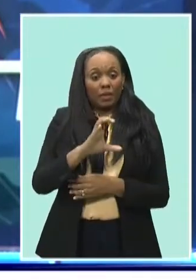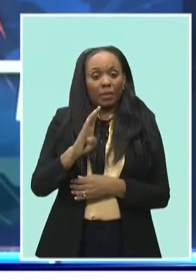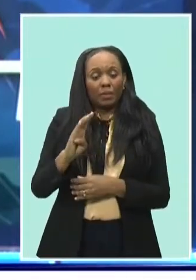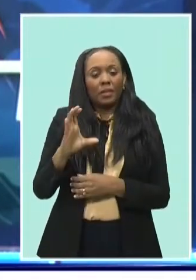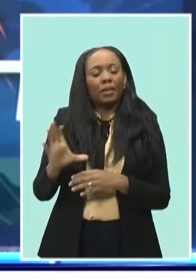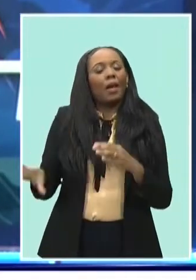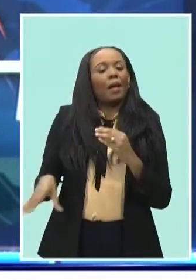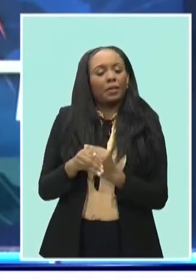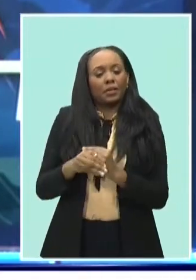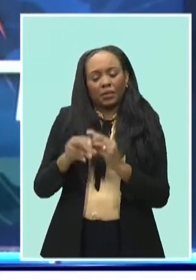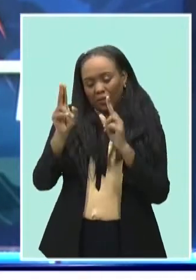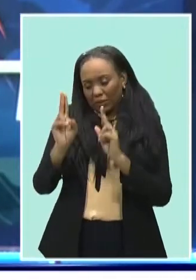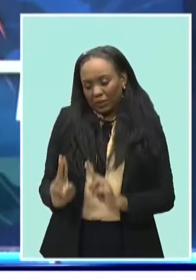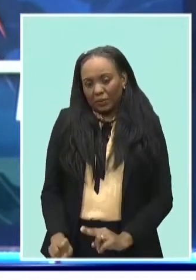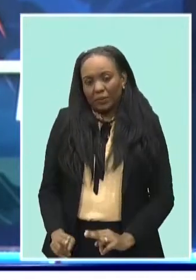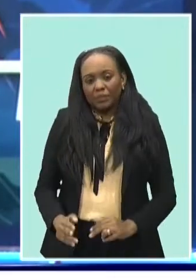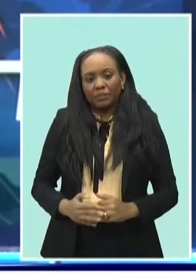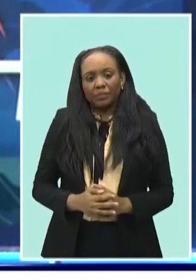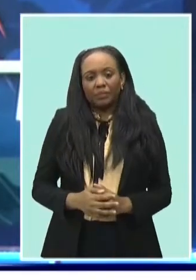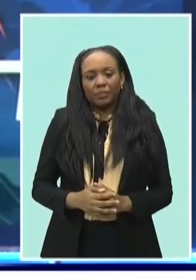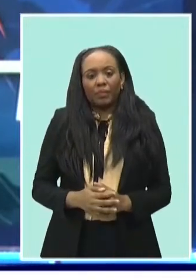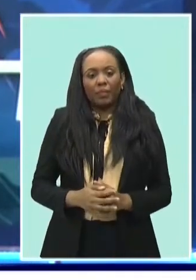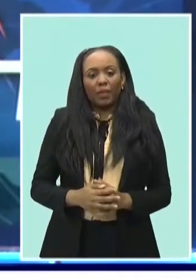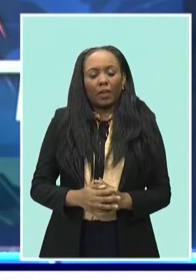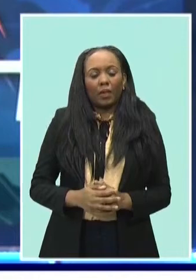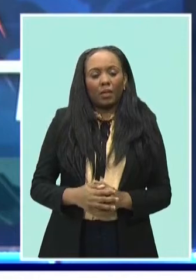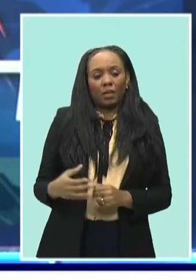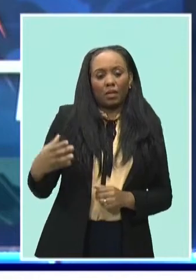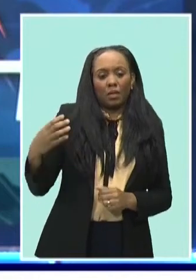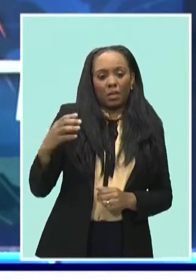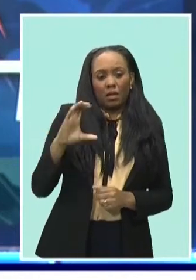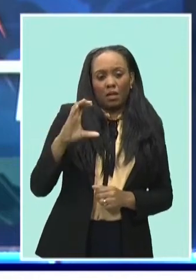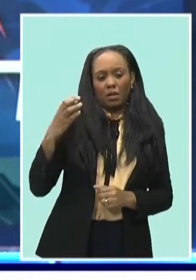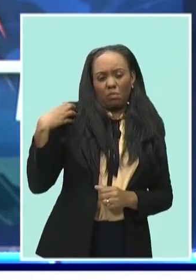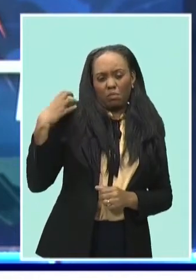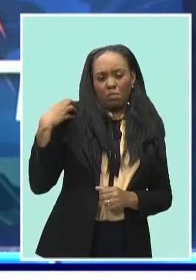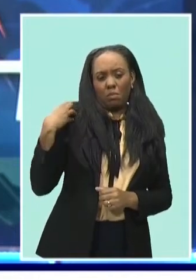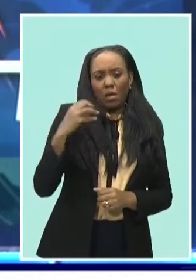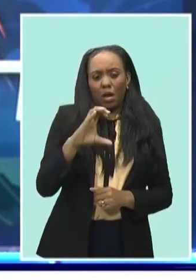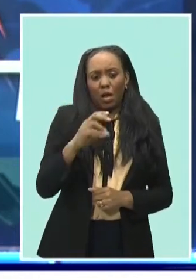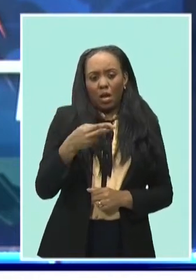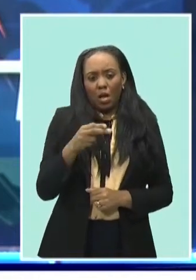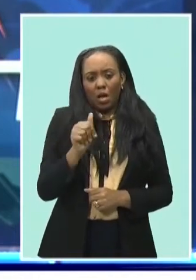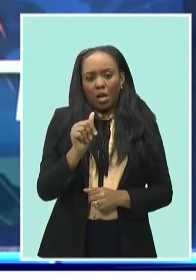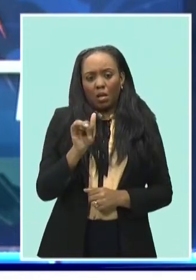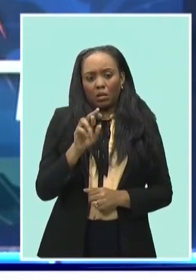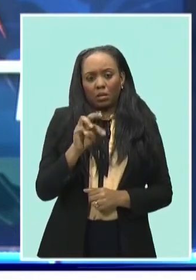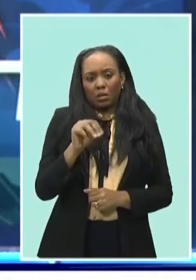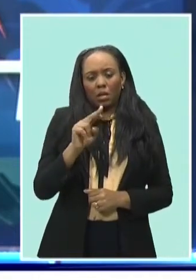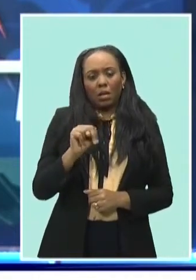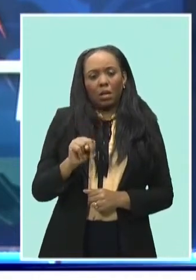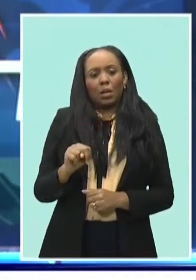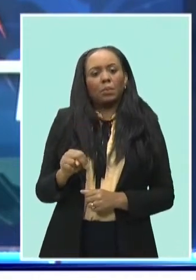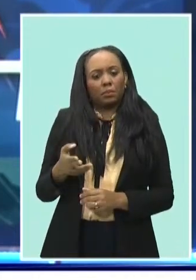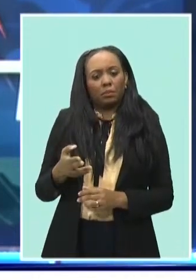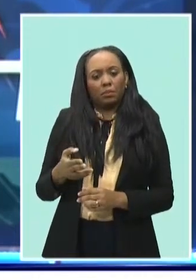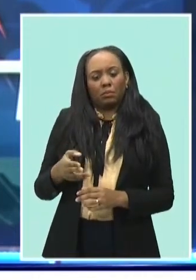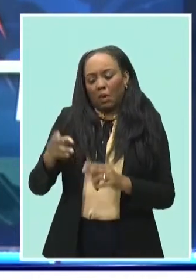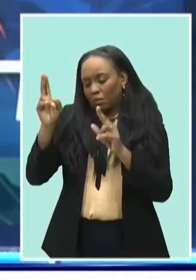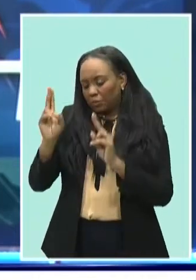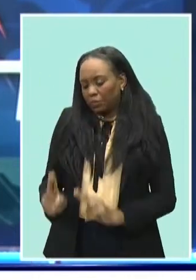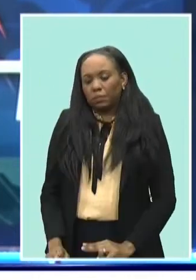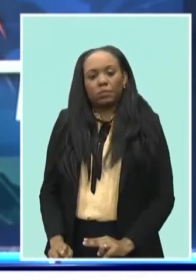is adding to the tributes. The CBC, through its chairman, Melba Smith, has joined with those to salute Mr. Hoyte's